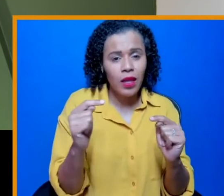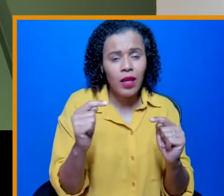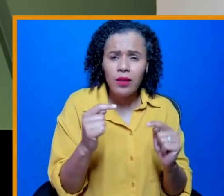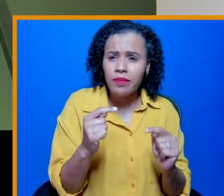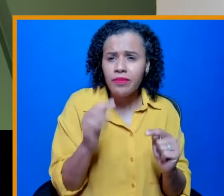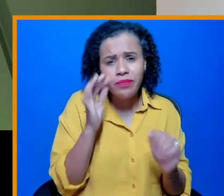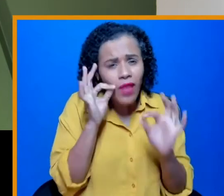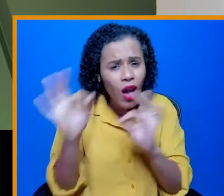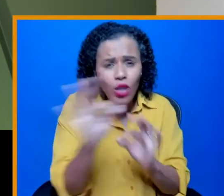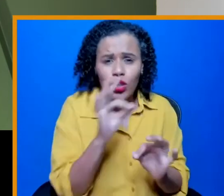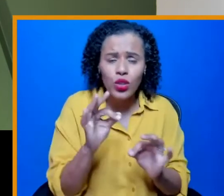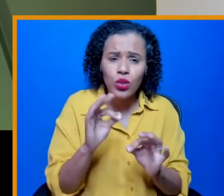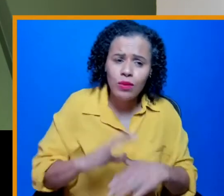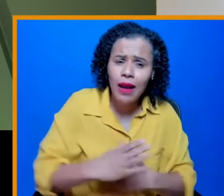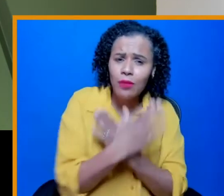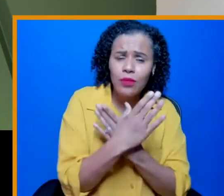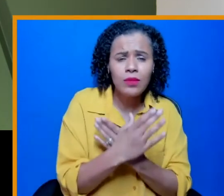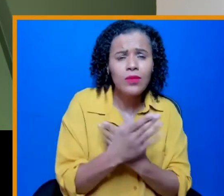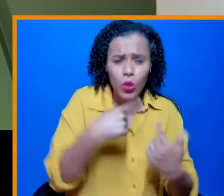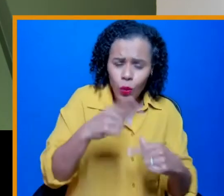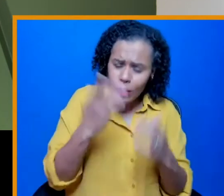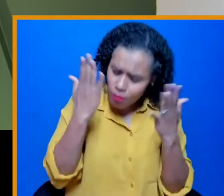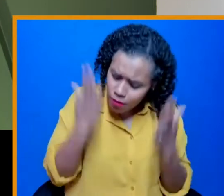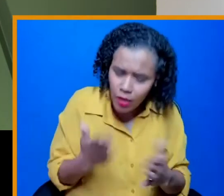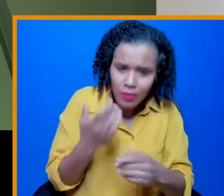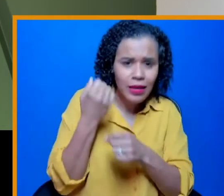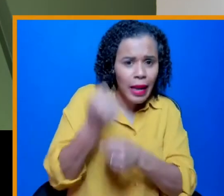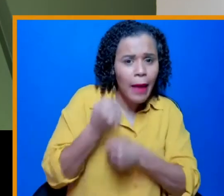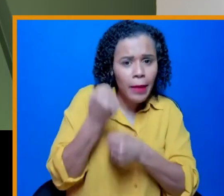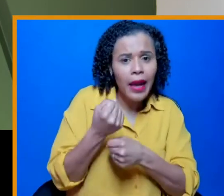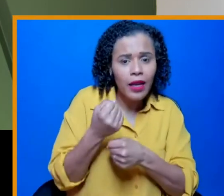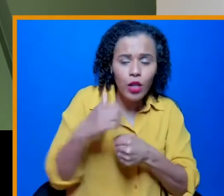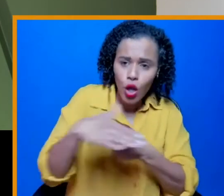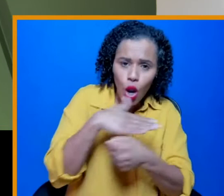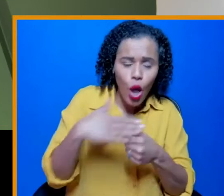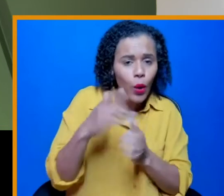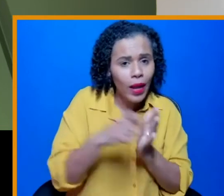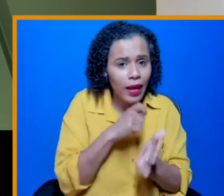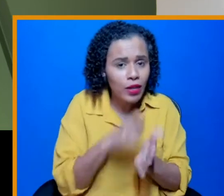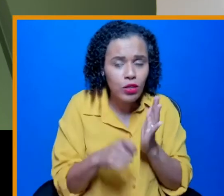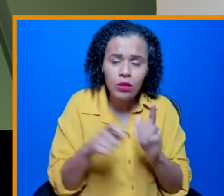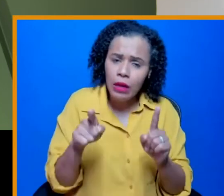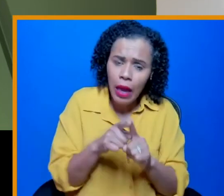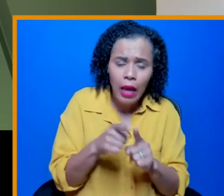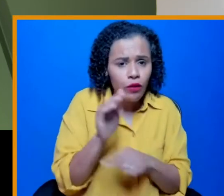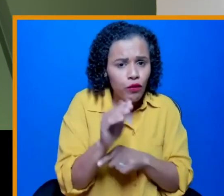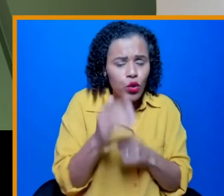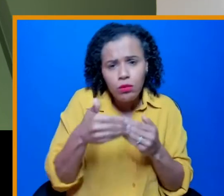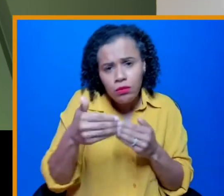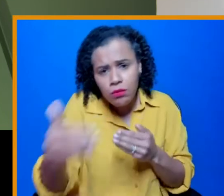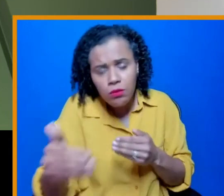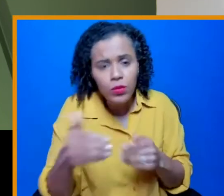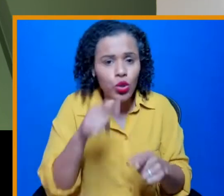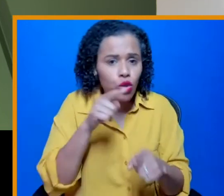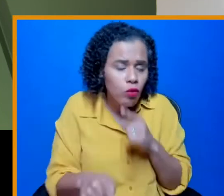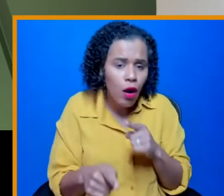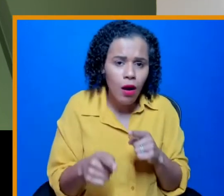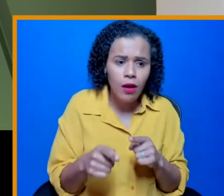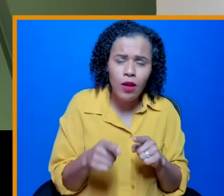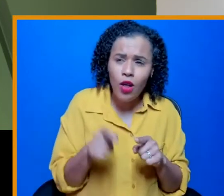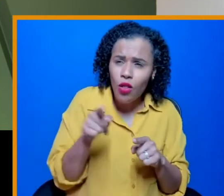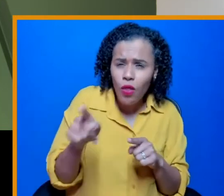we must campaign at the local elections to come and well beyond to get these swingeing